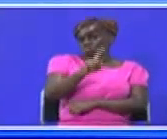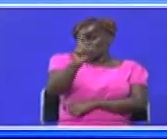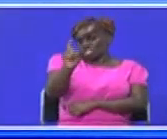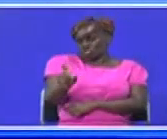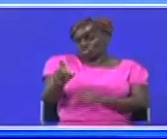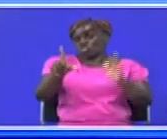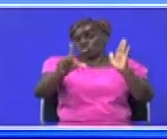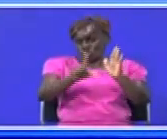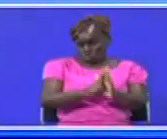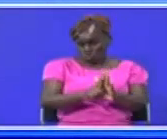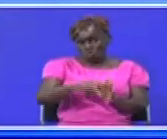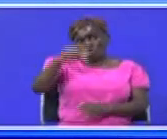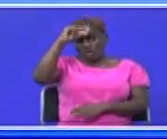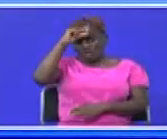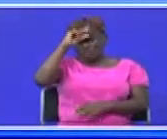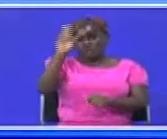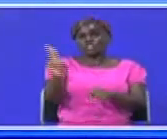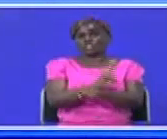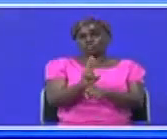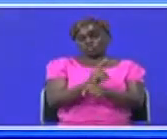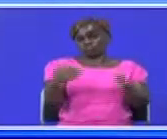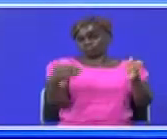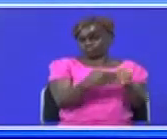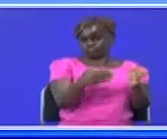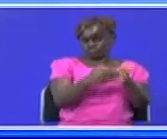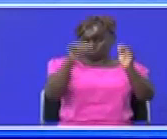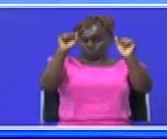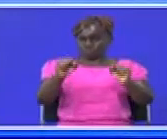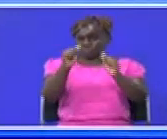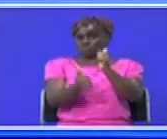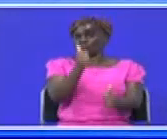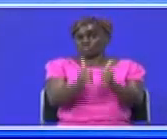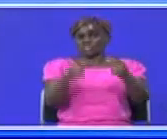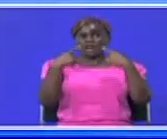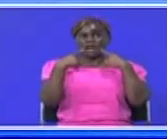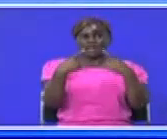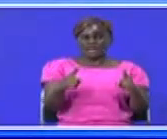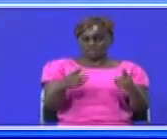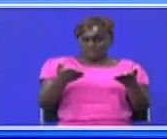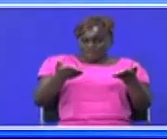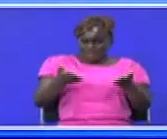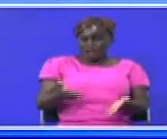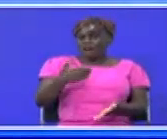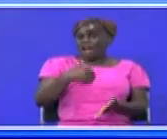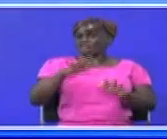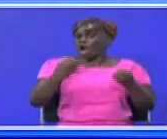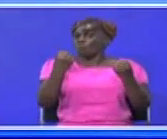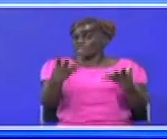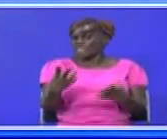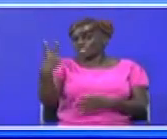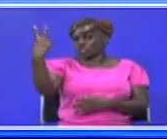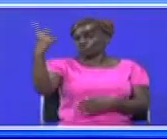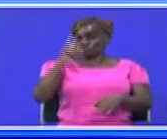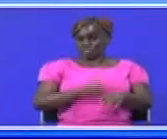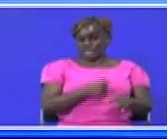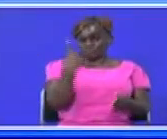the laws that the government was using to ban the demonstrations and declared they would now be having the protests twice